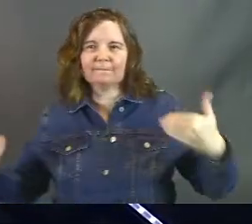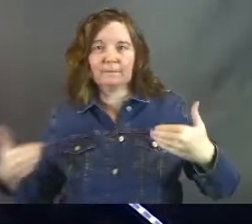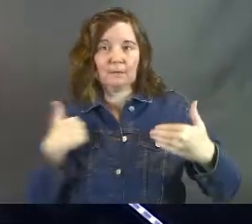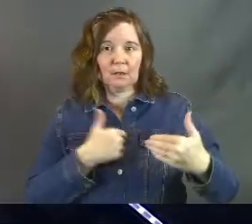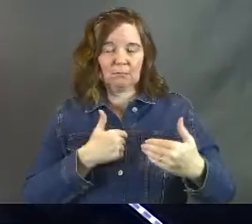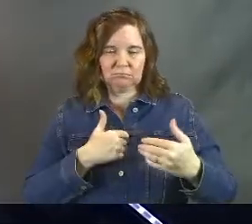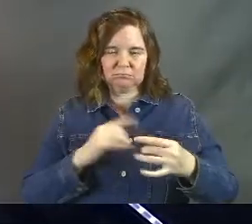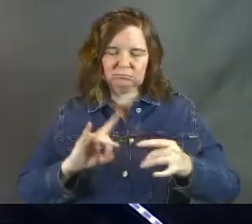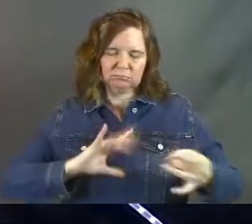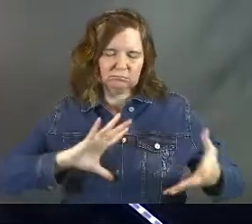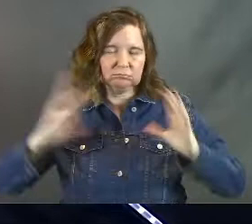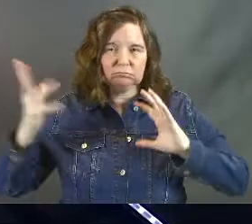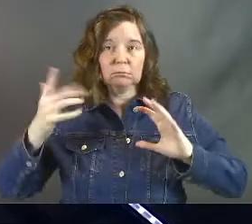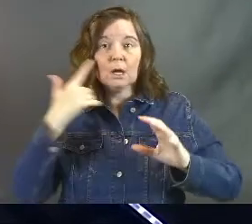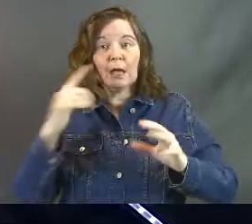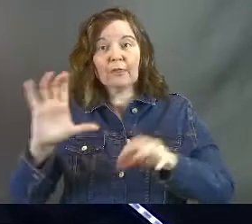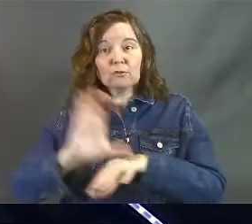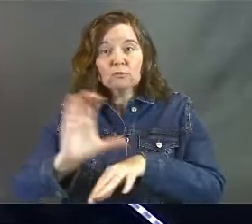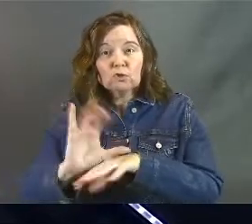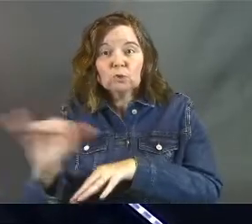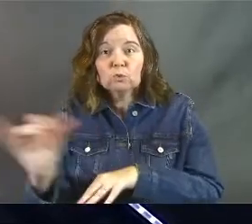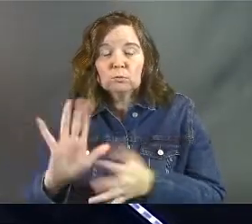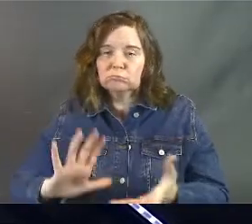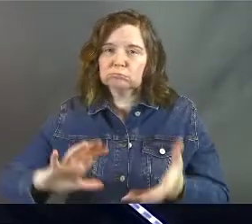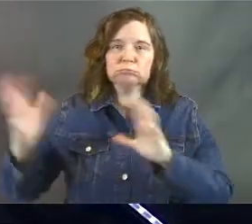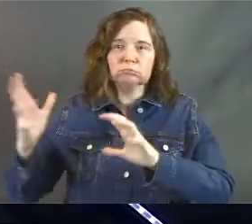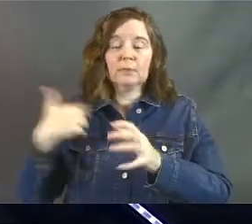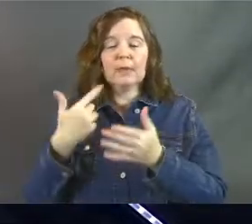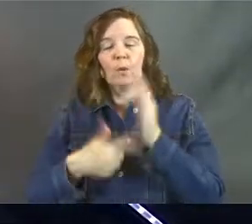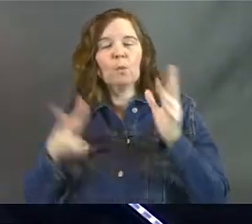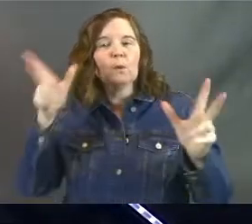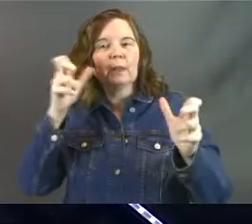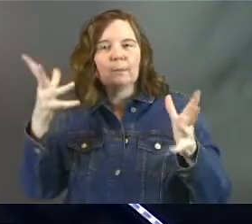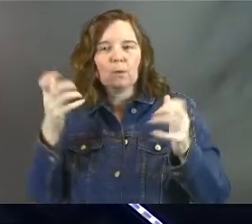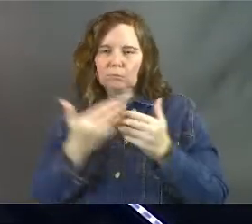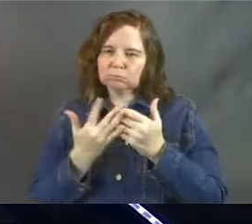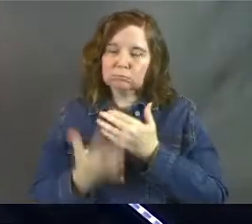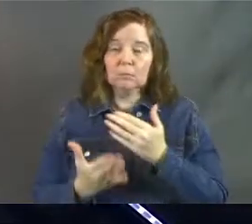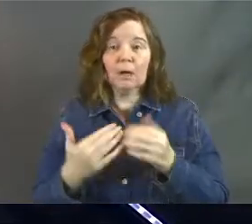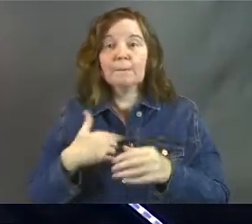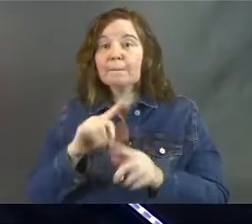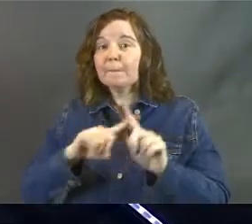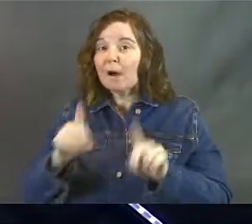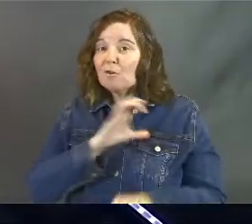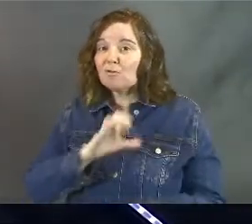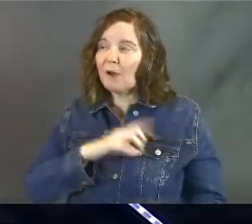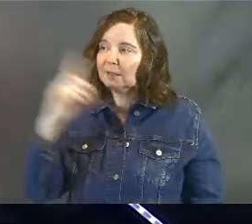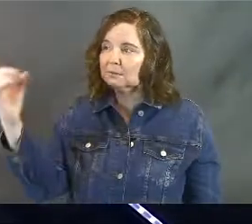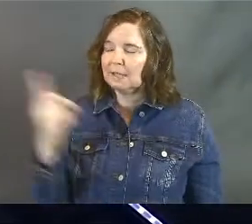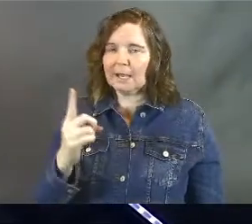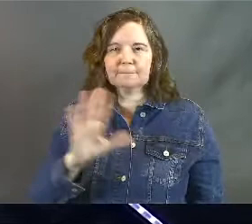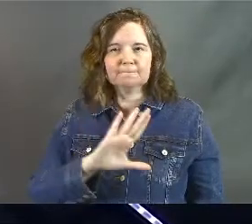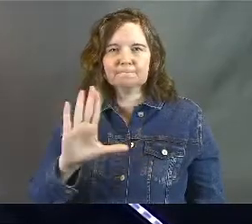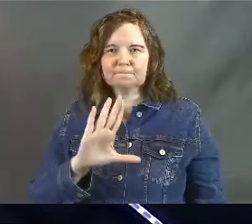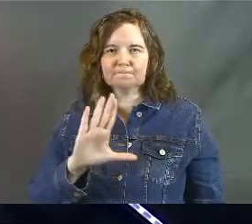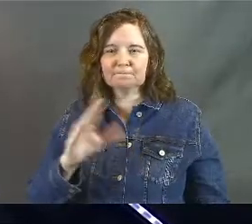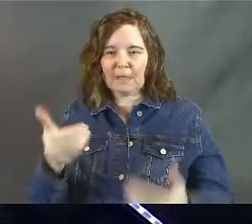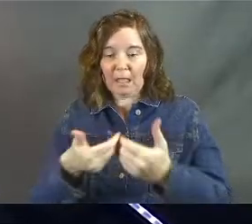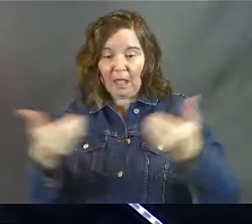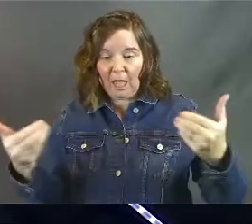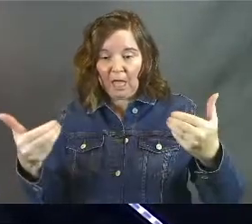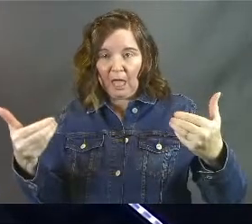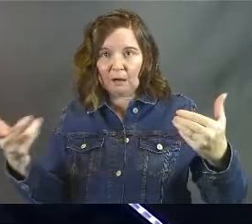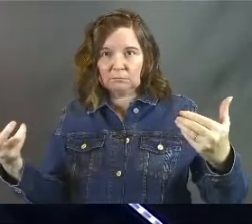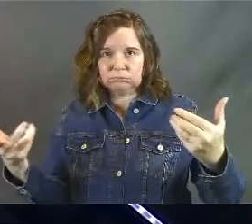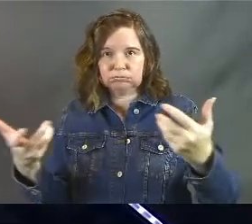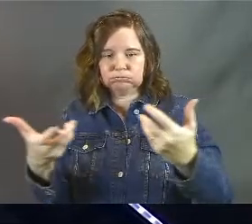us, to even break the church. That is what the enemy wanted all along. But Christ has come to fill in the gaps. And